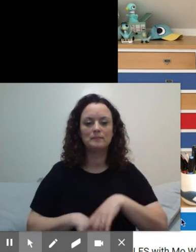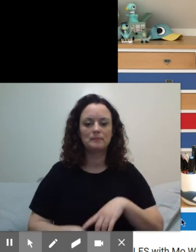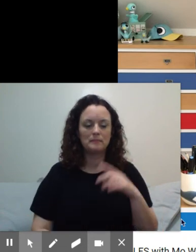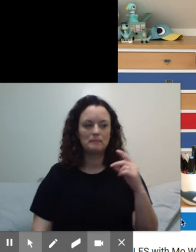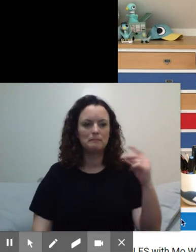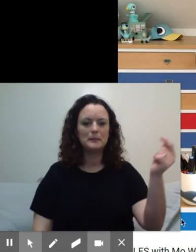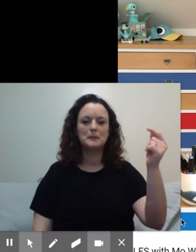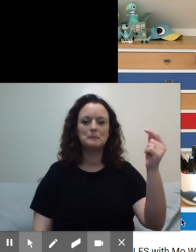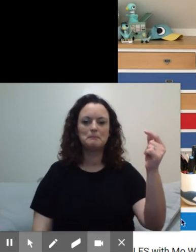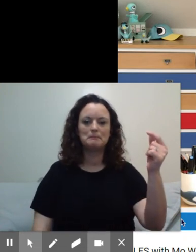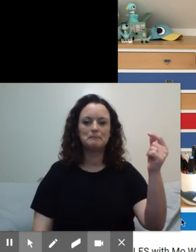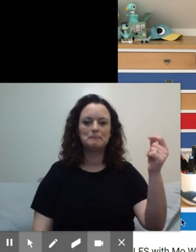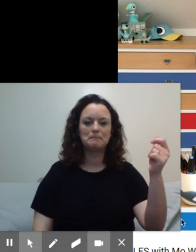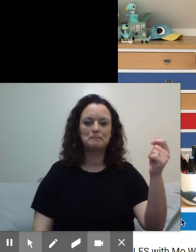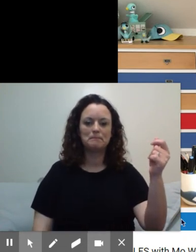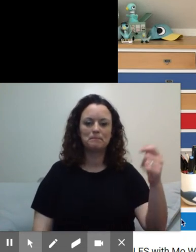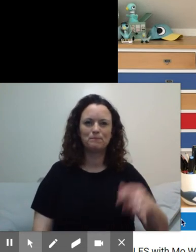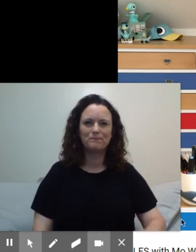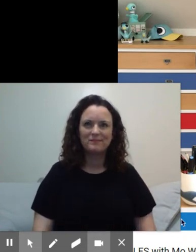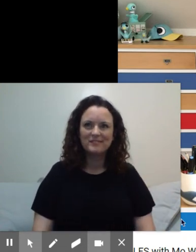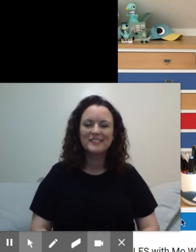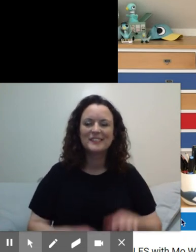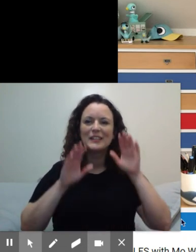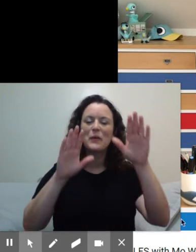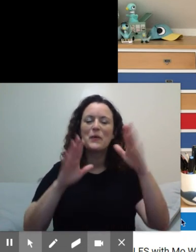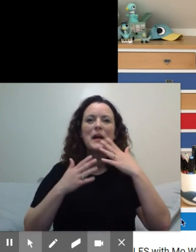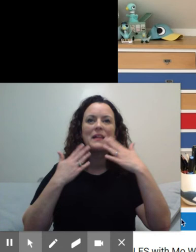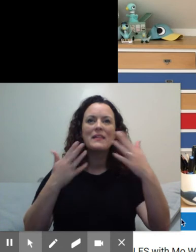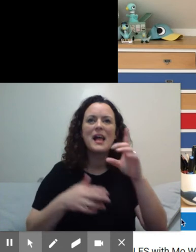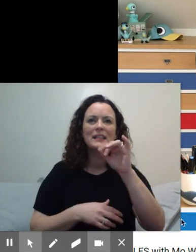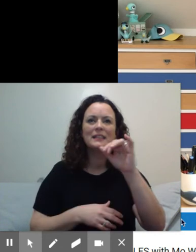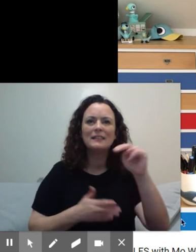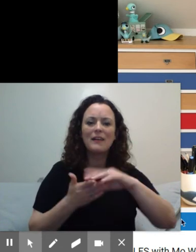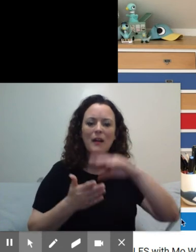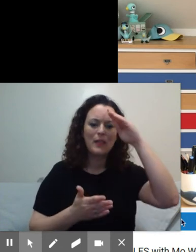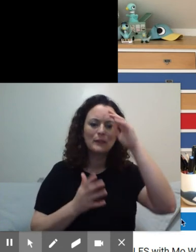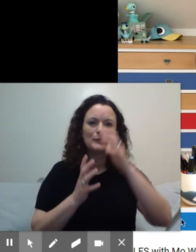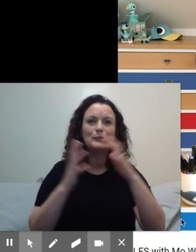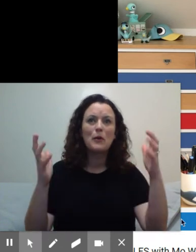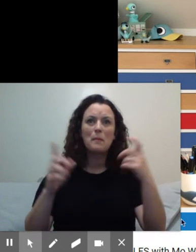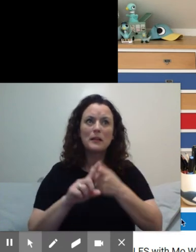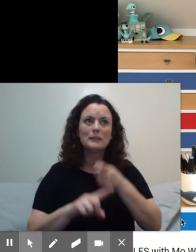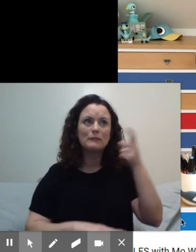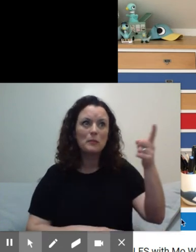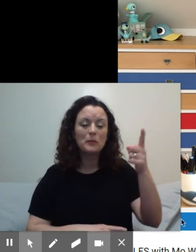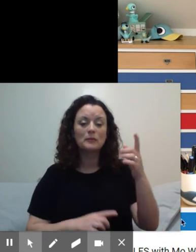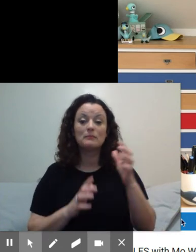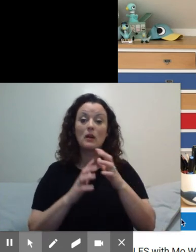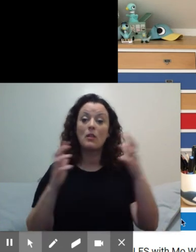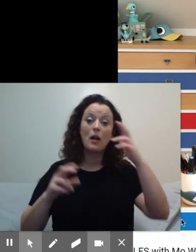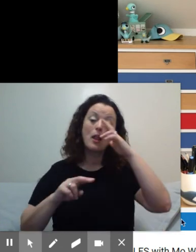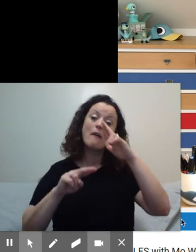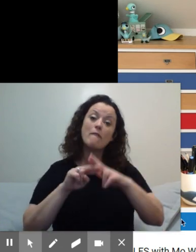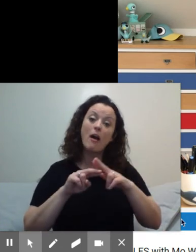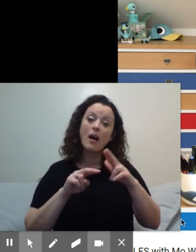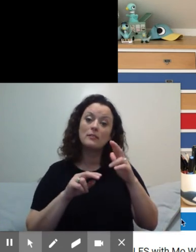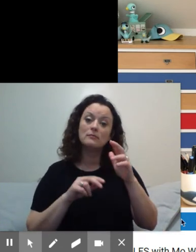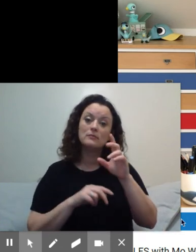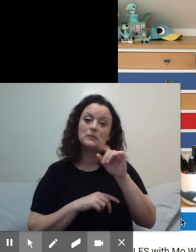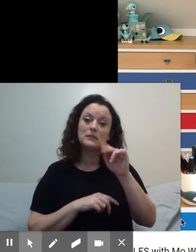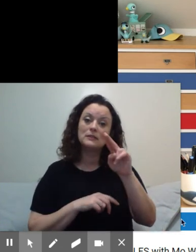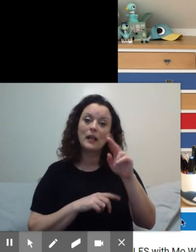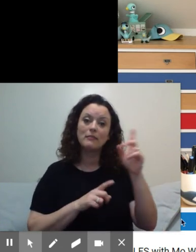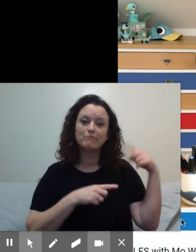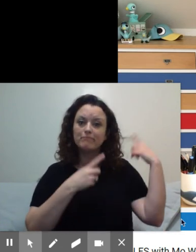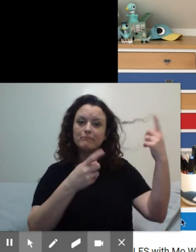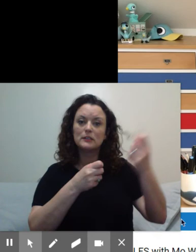That was great. Thank you, Dan. I learned so much from you. You know, I've had a lot of fun with Dan over the years.